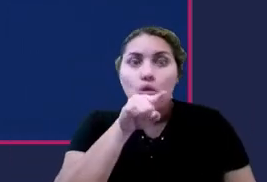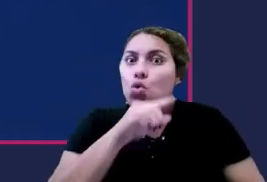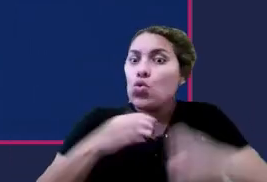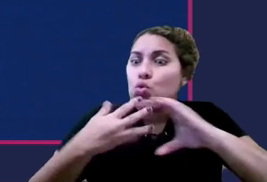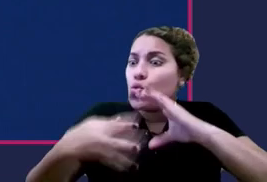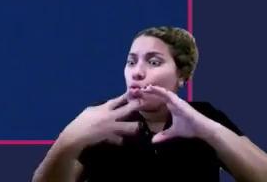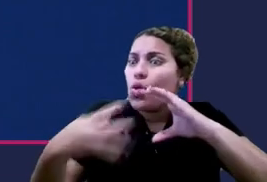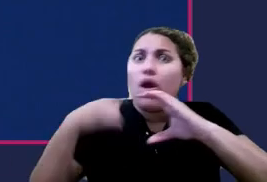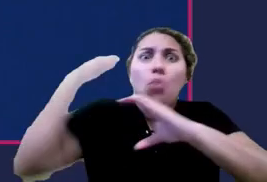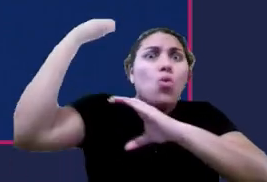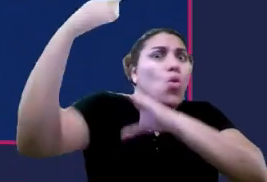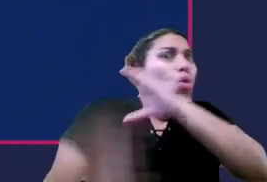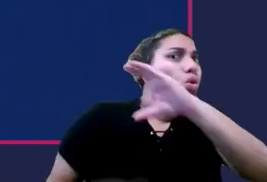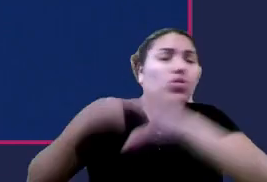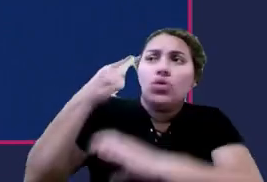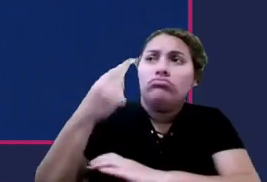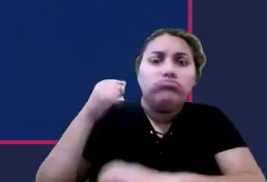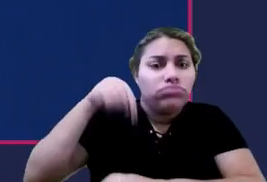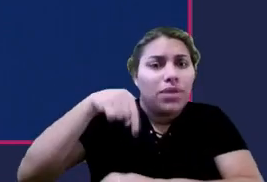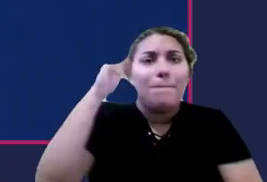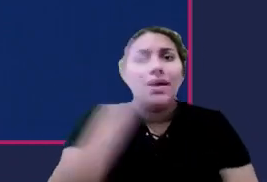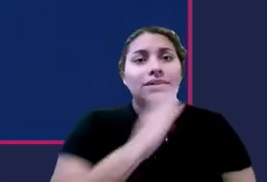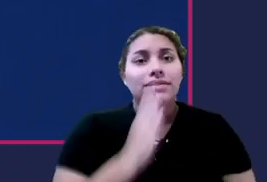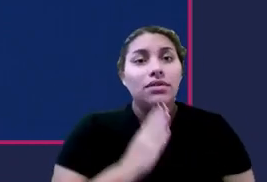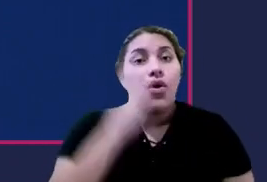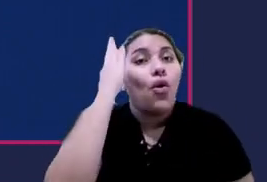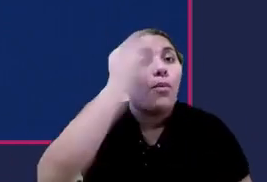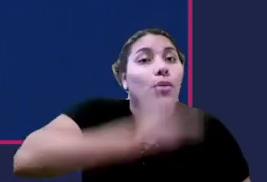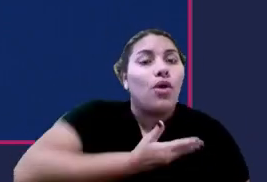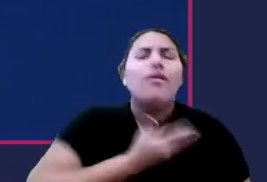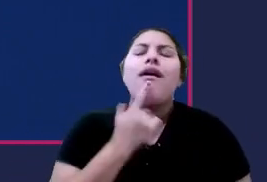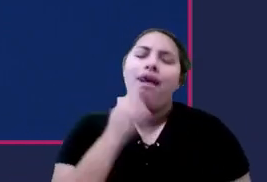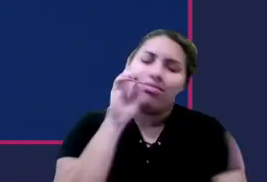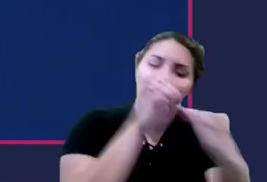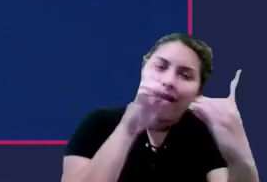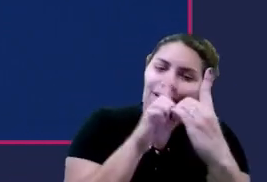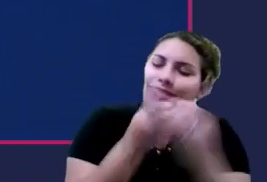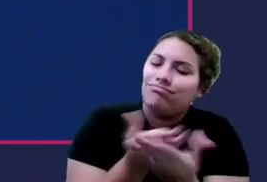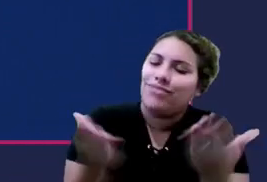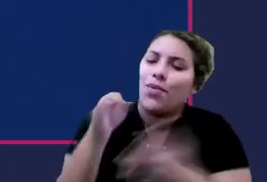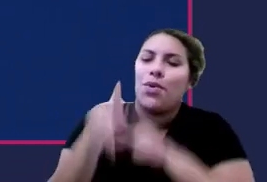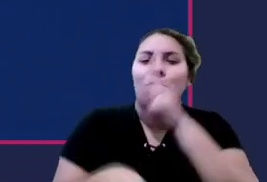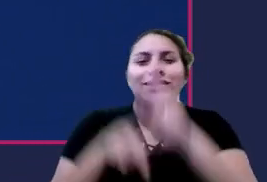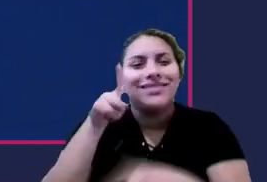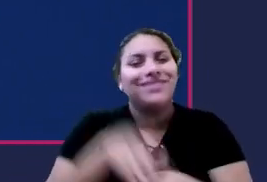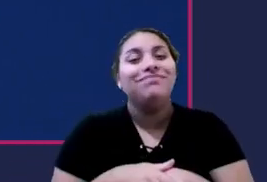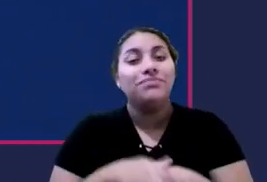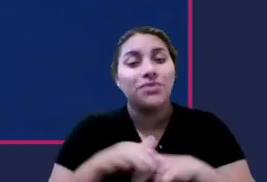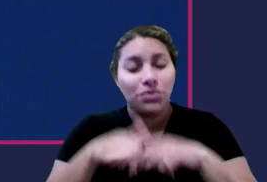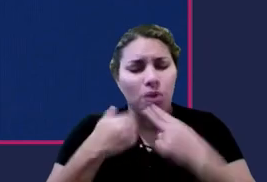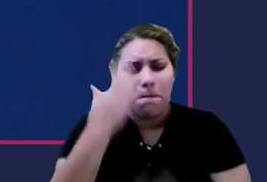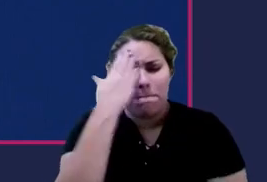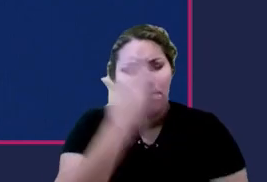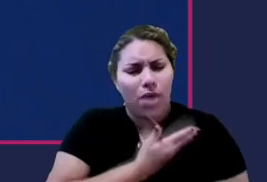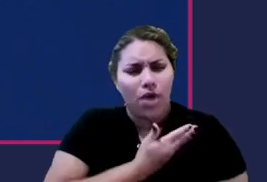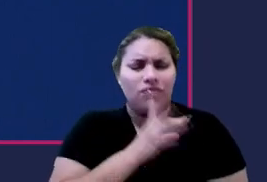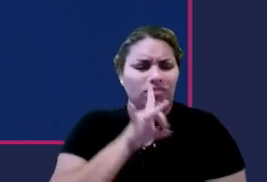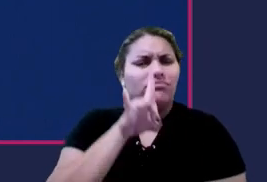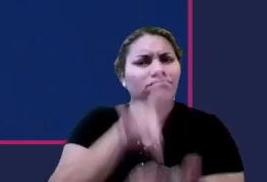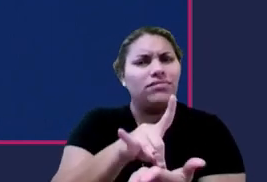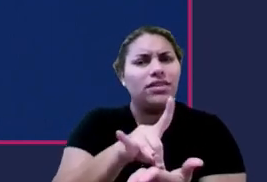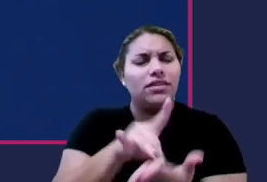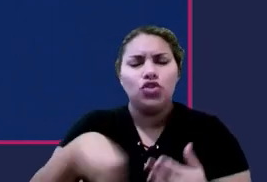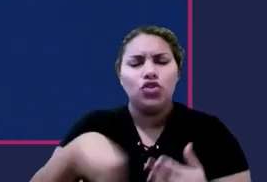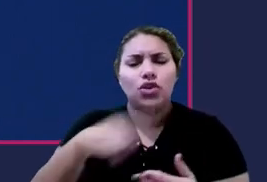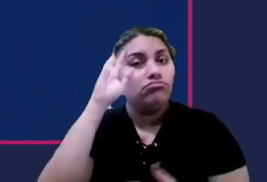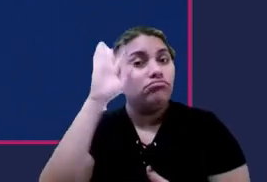rare disease hospital in the world, and the counterpart is provide service to the population.